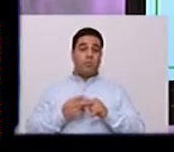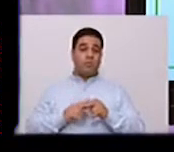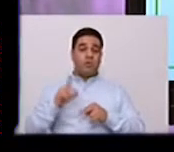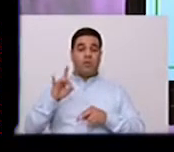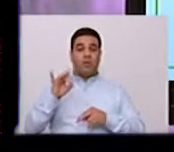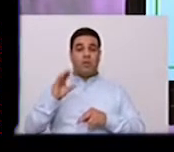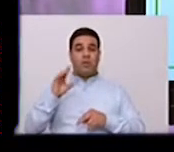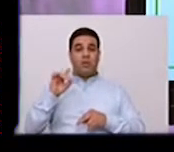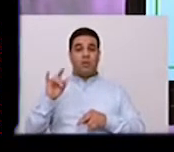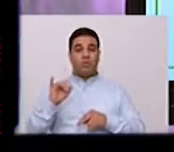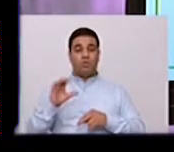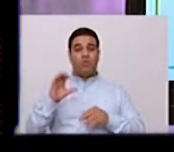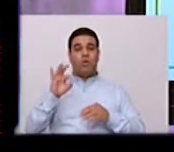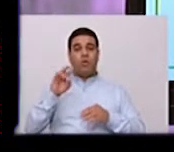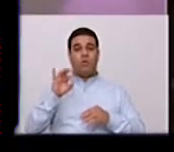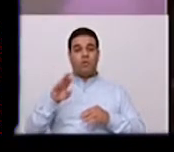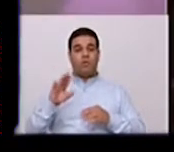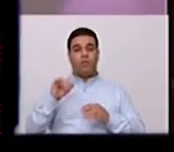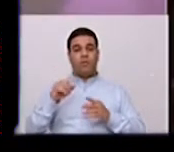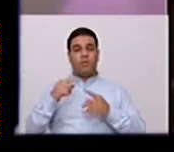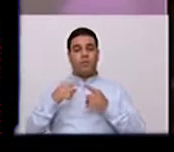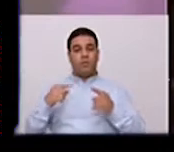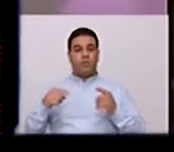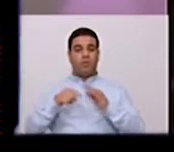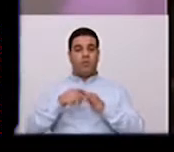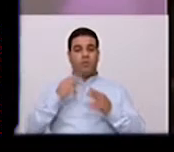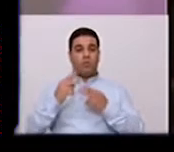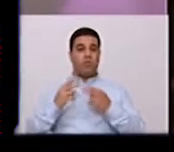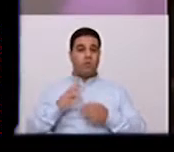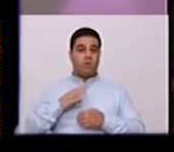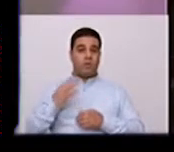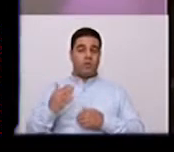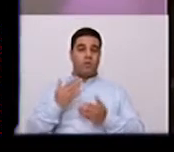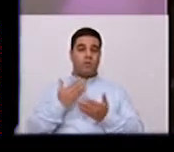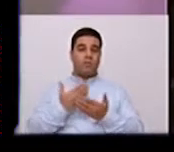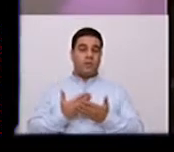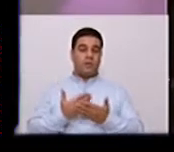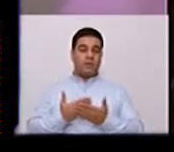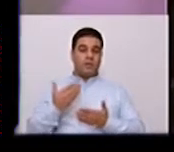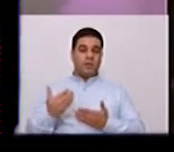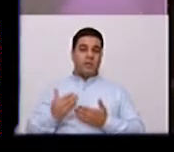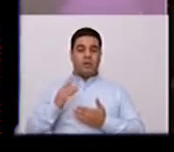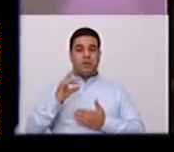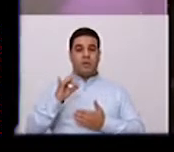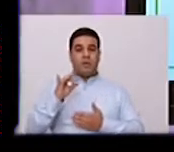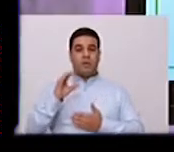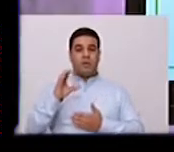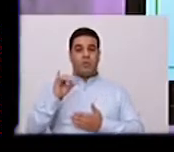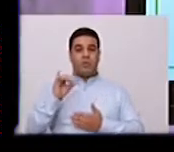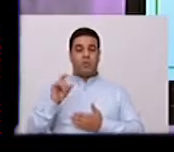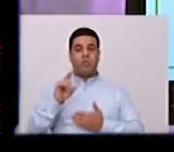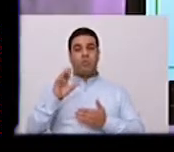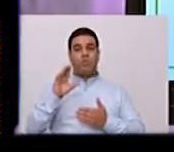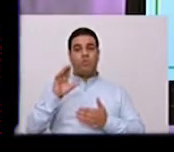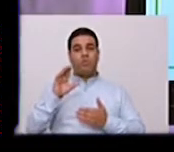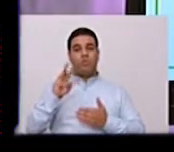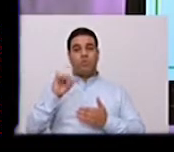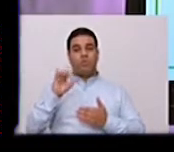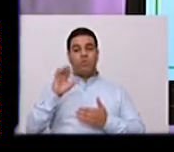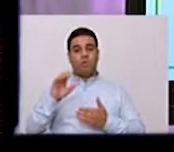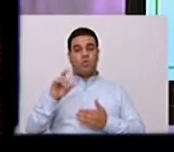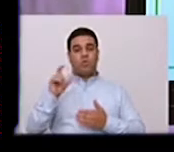rezus omil va ko'zni rangi asos qilib olingan. Masalan, rezus musbat ko'k ko'zli